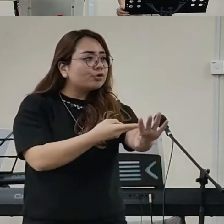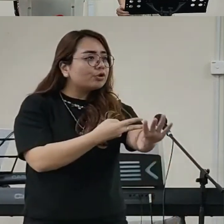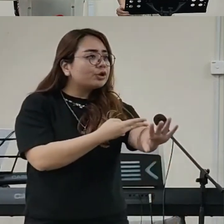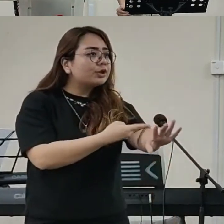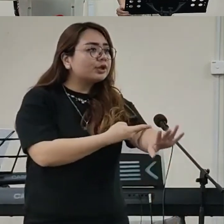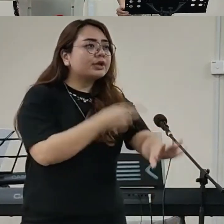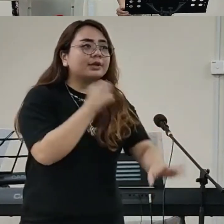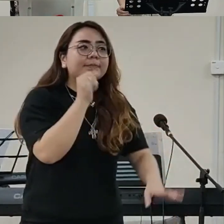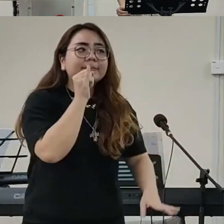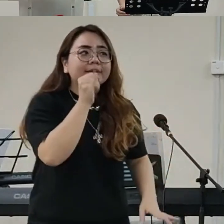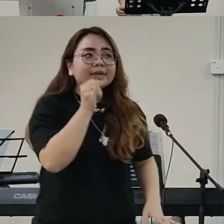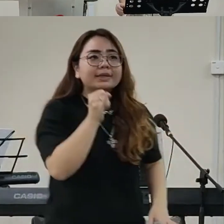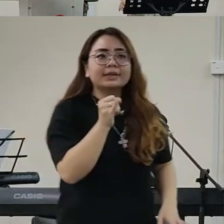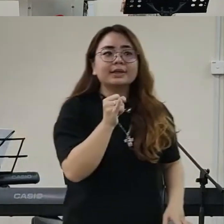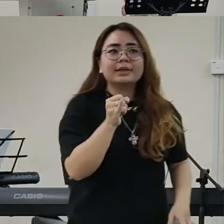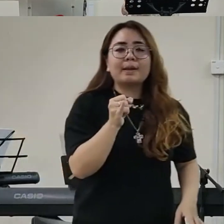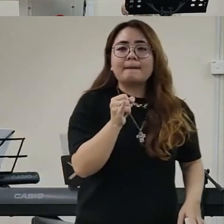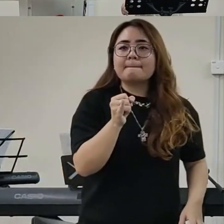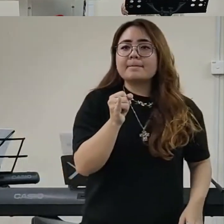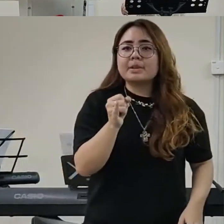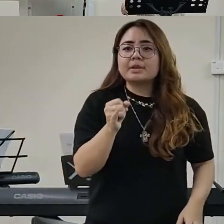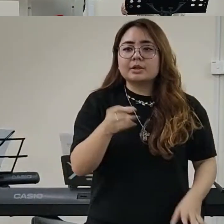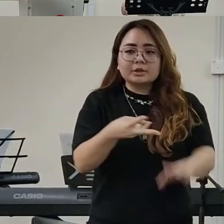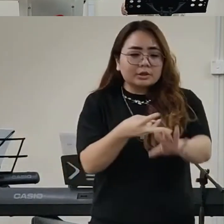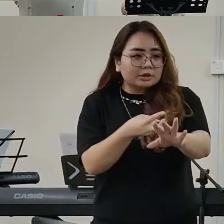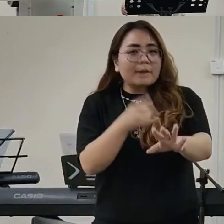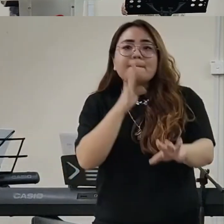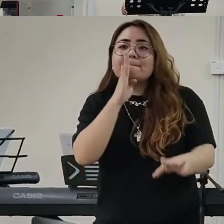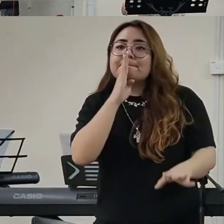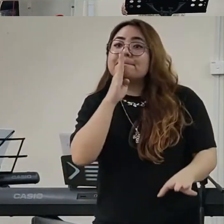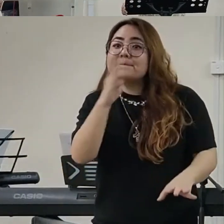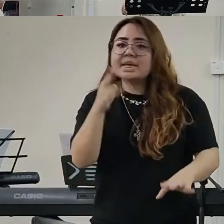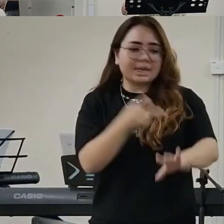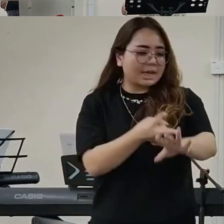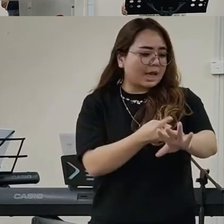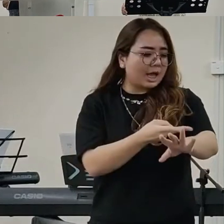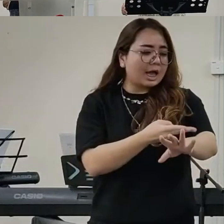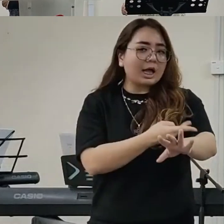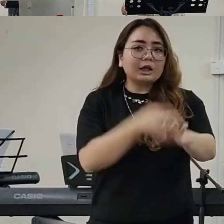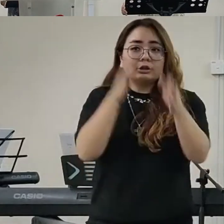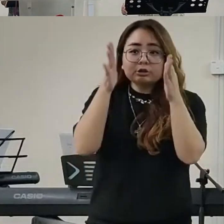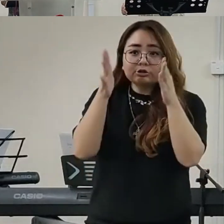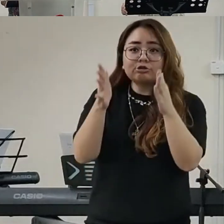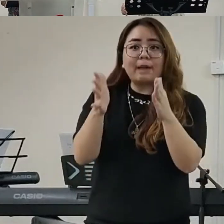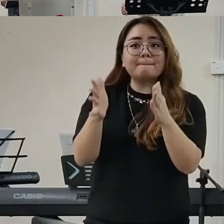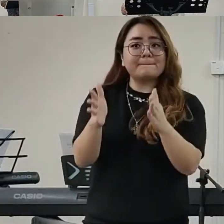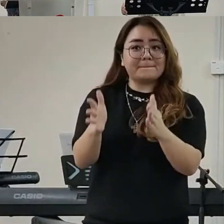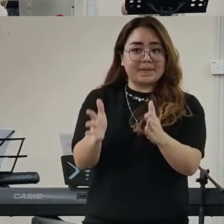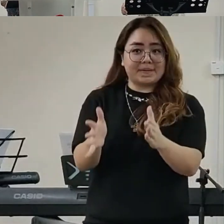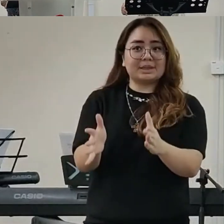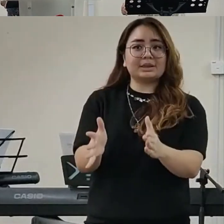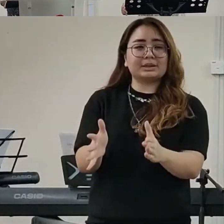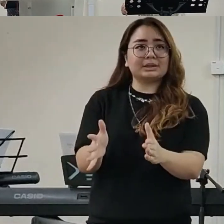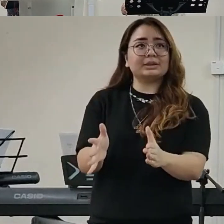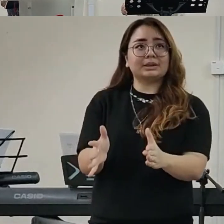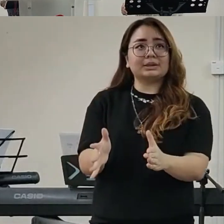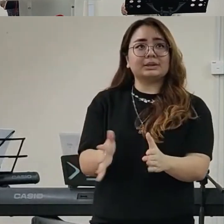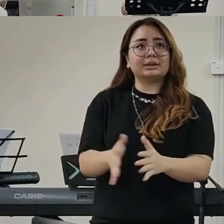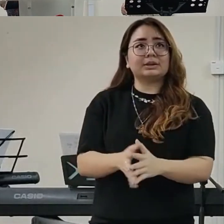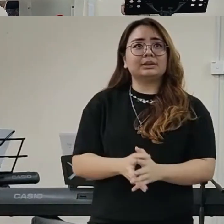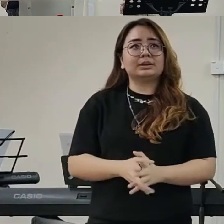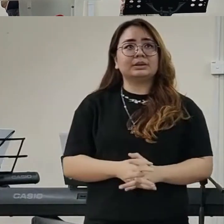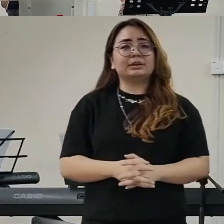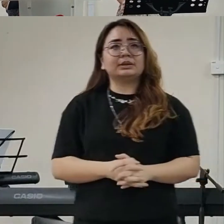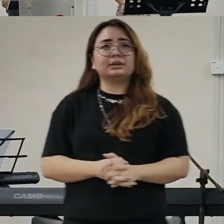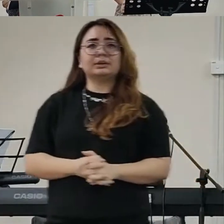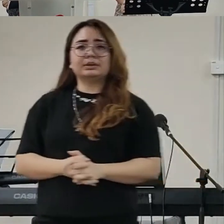the context of this sermon. A sheep, for example, Pastor Amanda is just a sheep. She's too lazy to be a shepherd. She's too busy with a lot